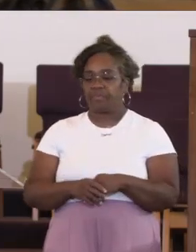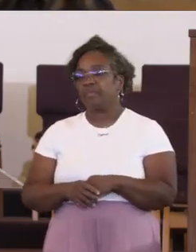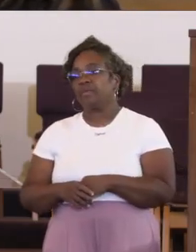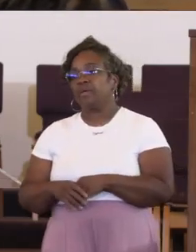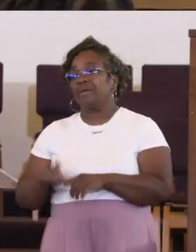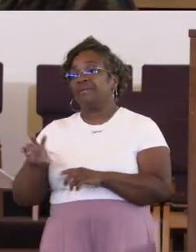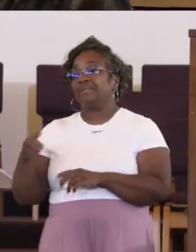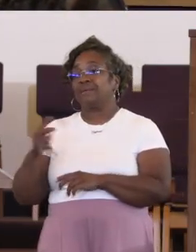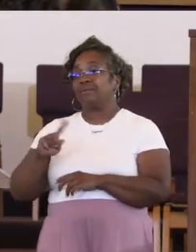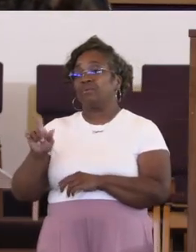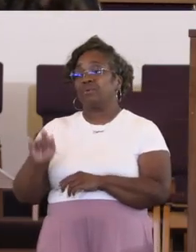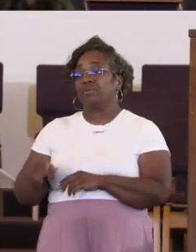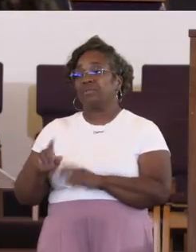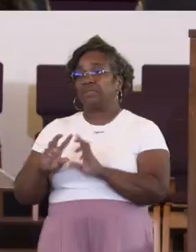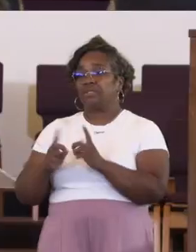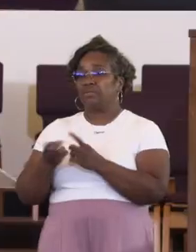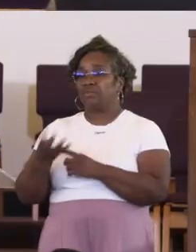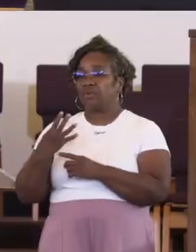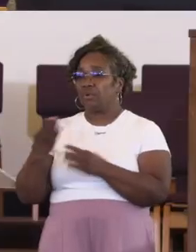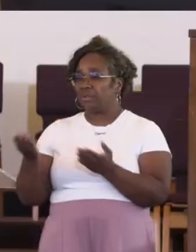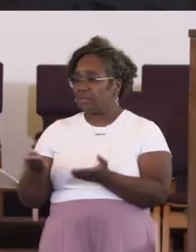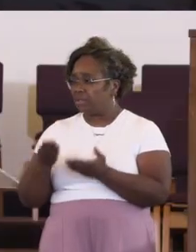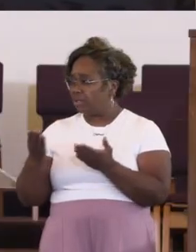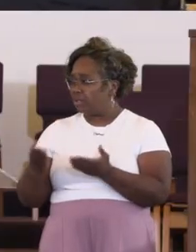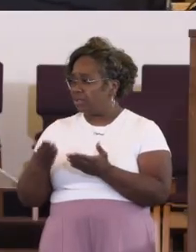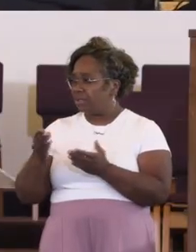who's here from District 4 that can answer whether there's a block club?